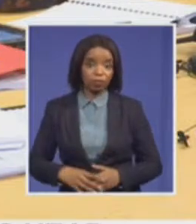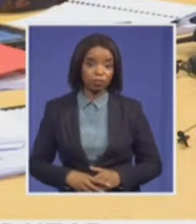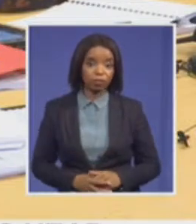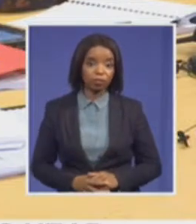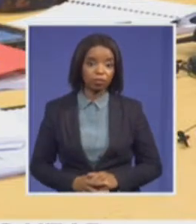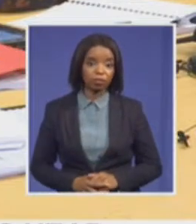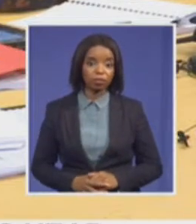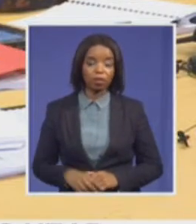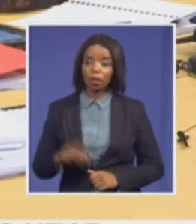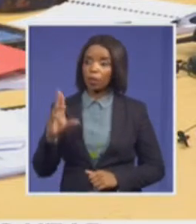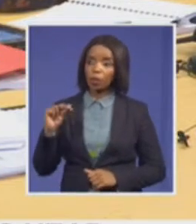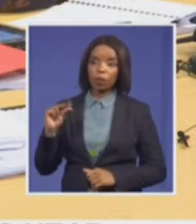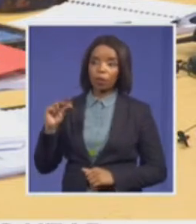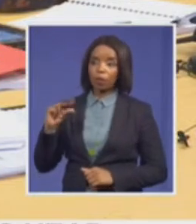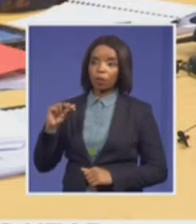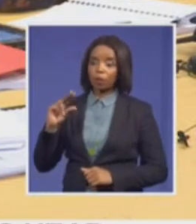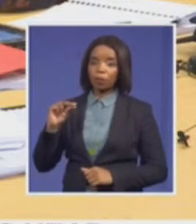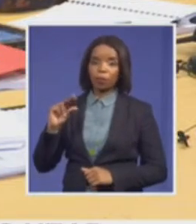We have